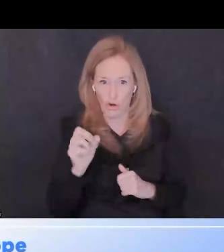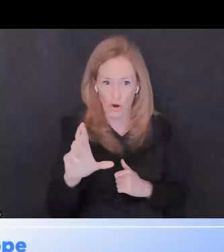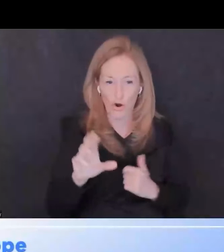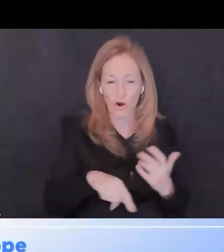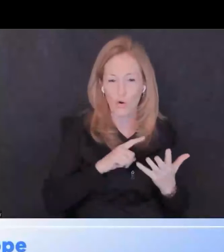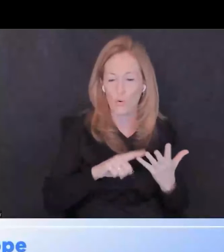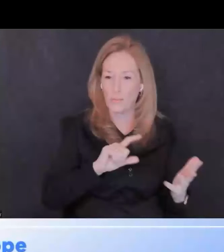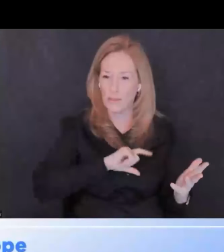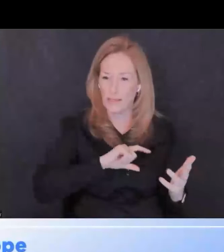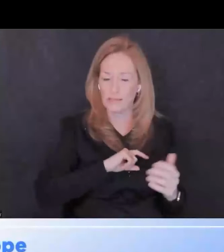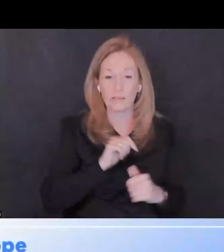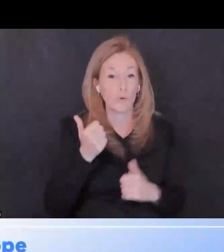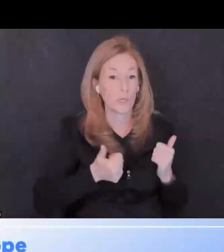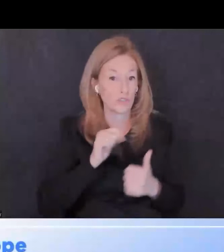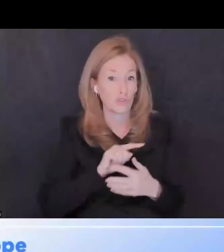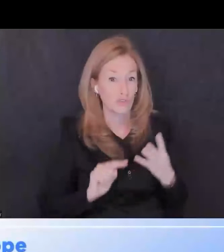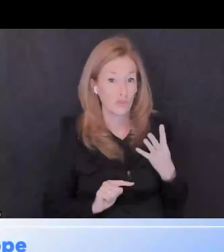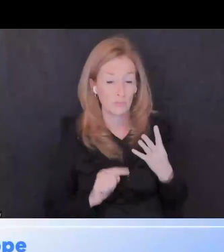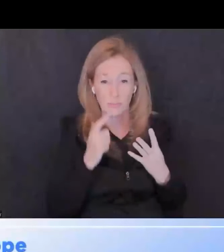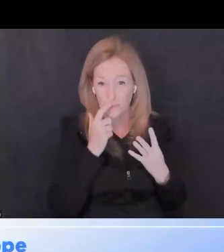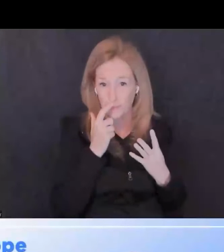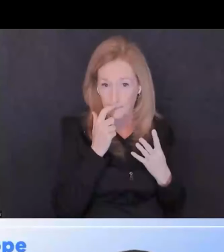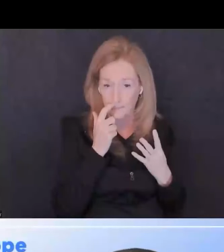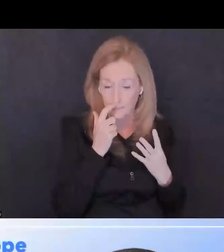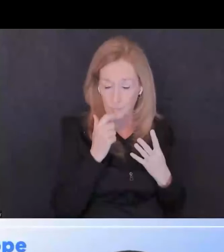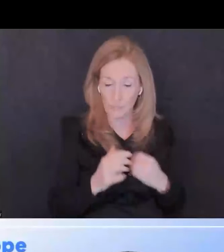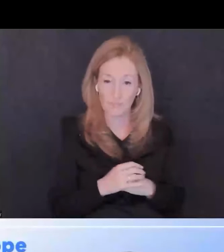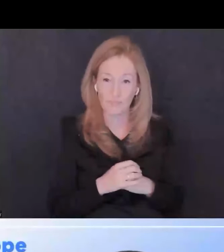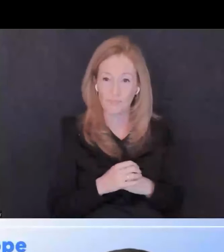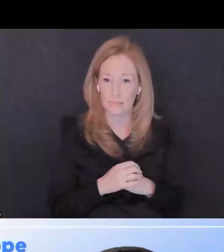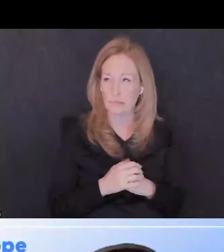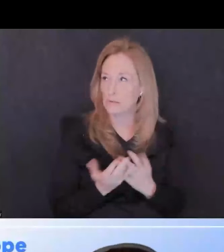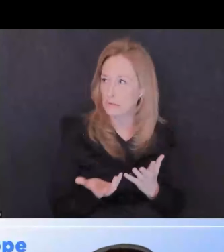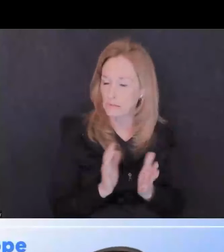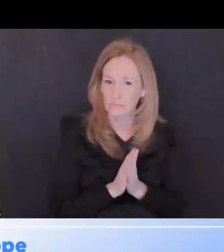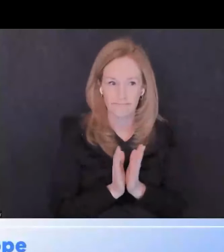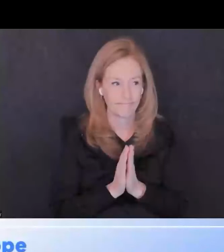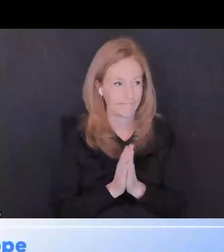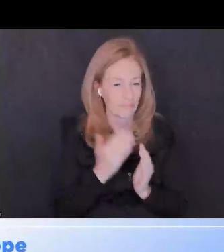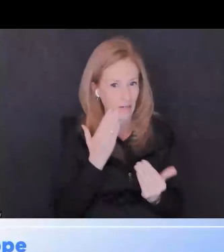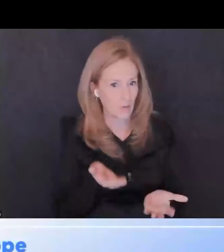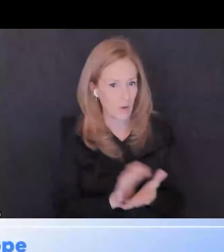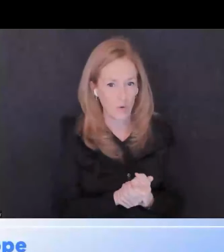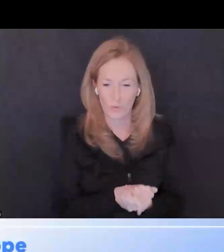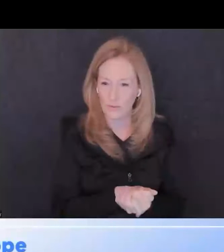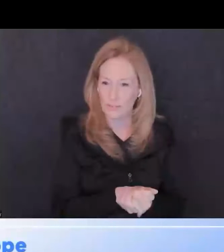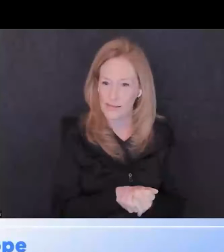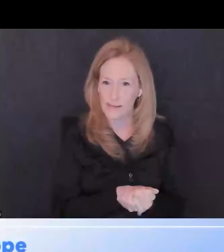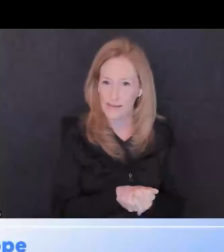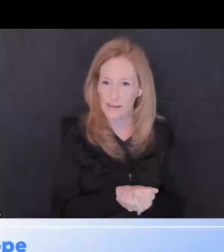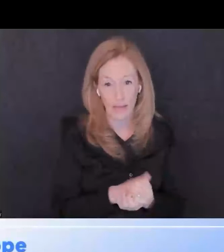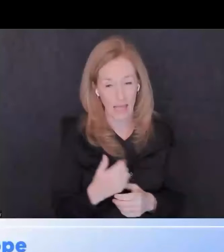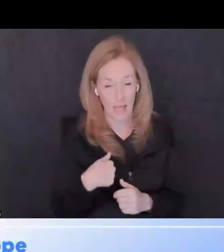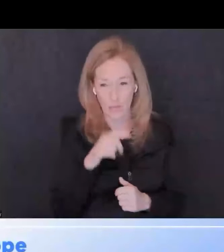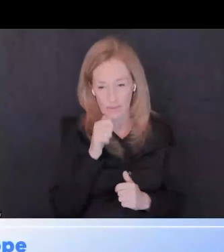what are you thinking, Jenna? Talk us through. Oh boy. I don't know. Let me see. I was not alive